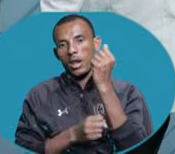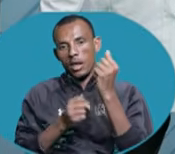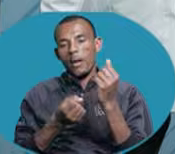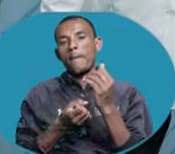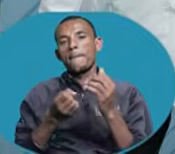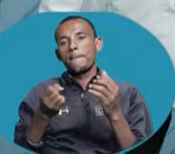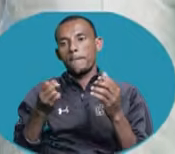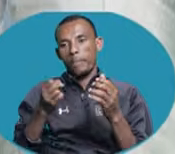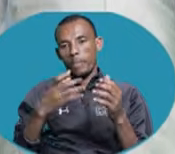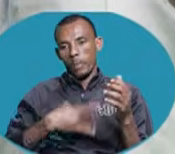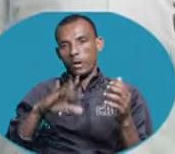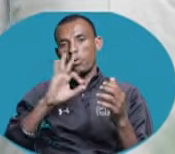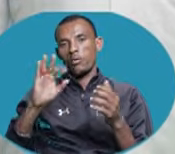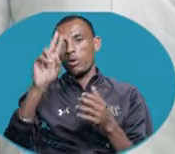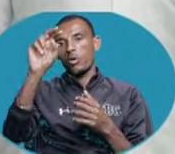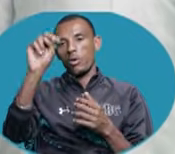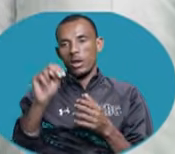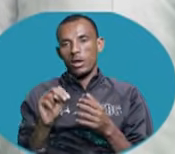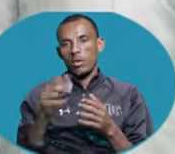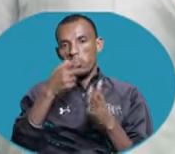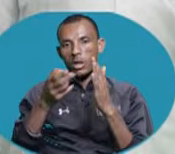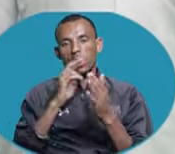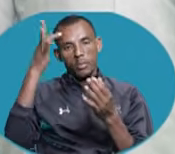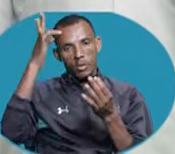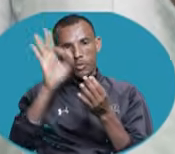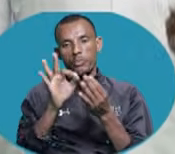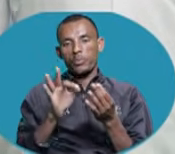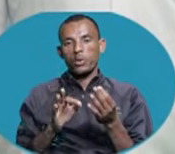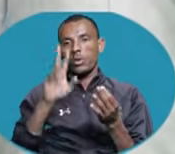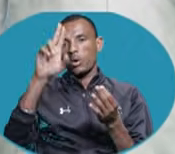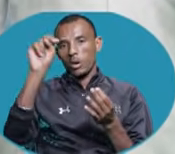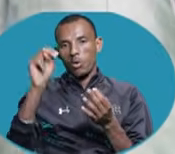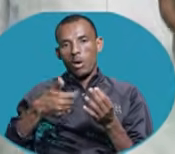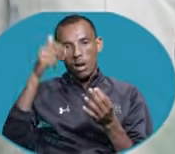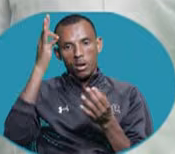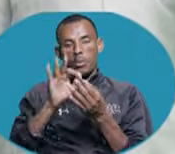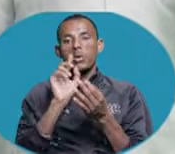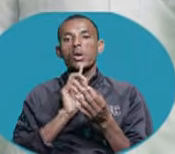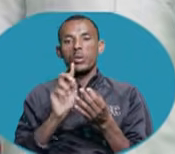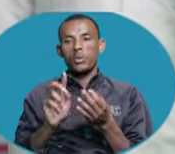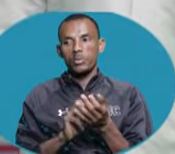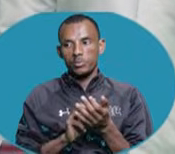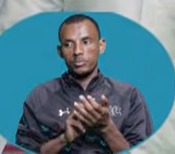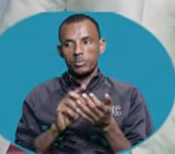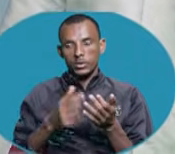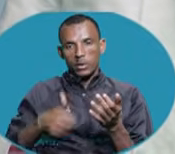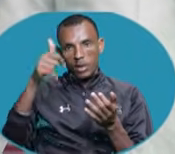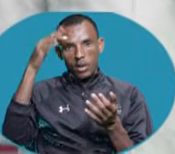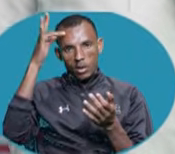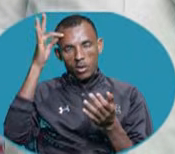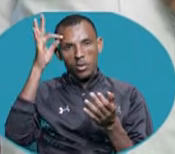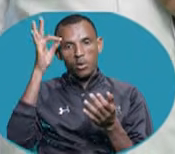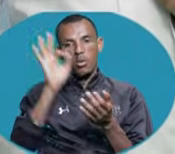Student, the main goal of United Nations Organization to maintain peace and stability